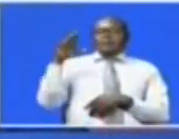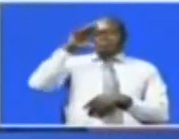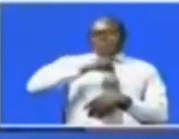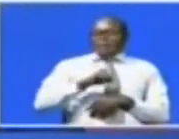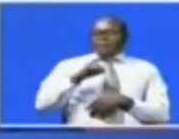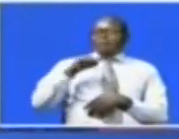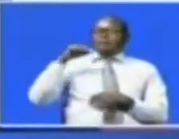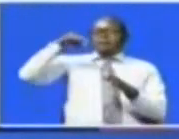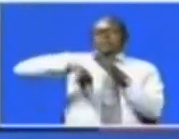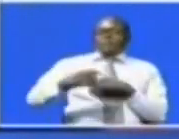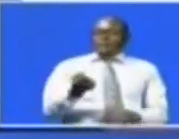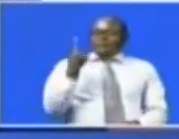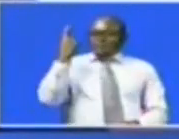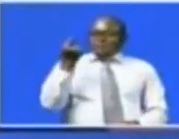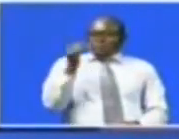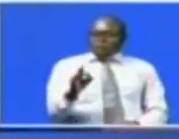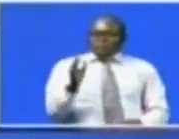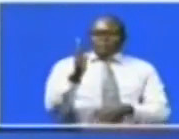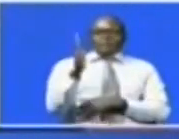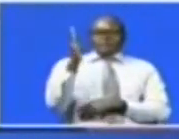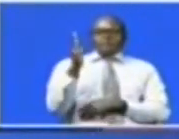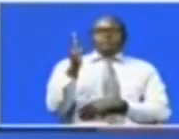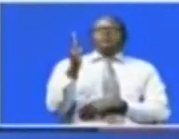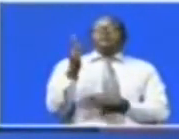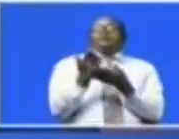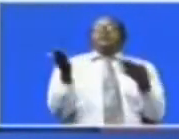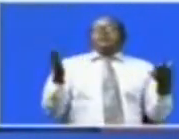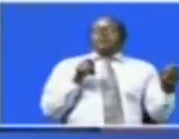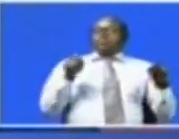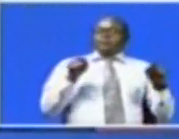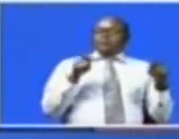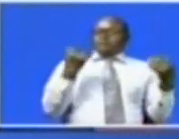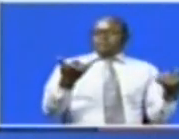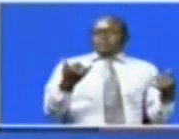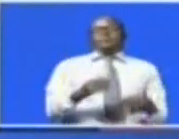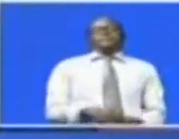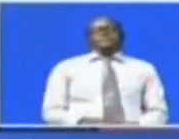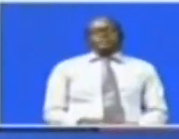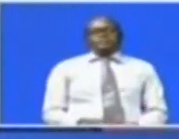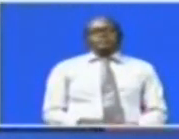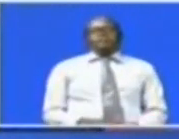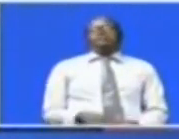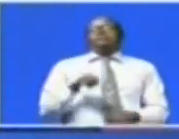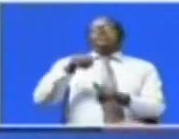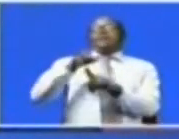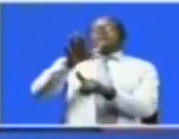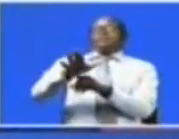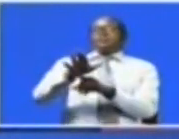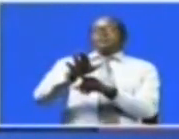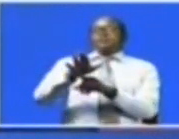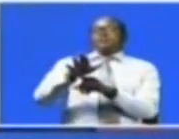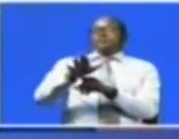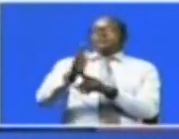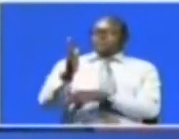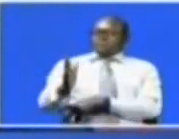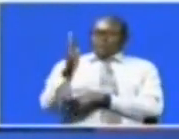thoroughness and understanding of the security landscape in which we're operating in today. I mean, I've been exposed to